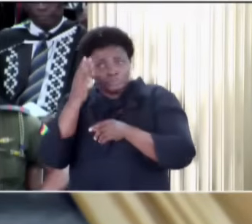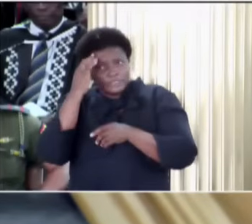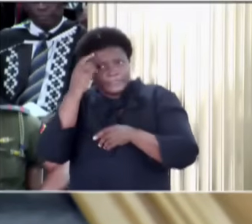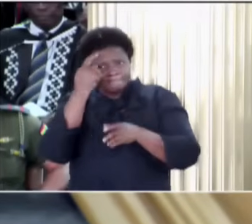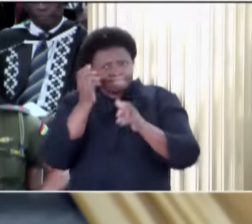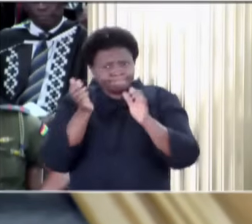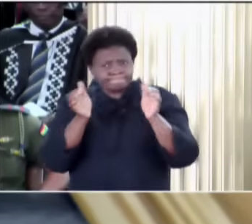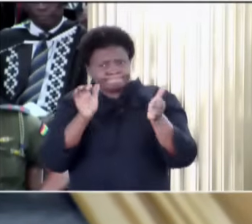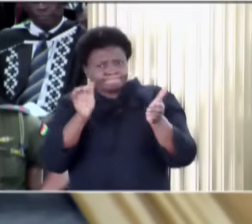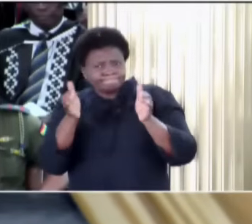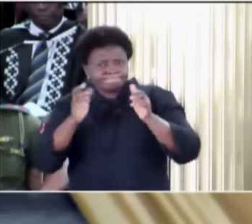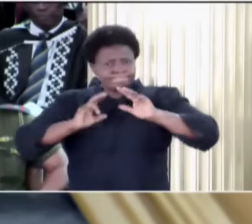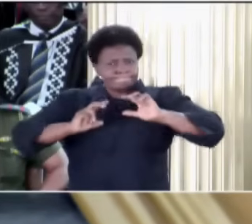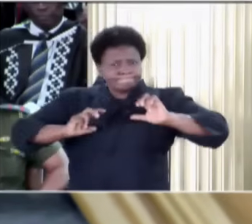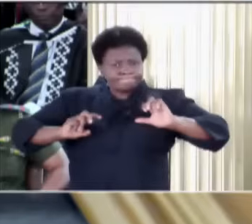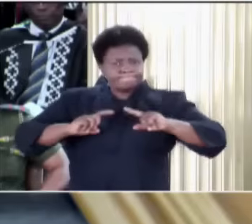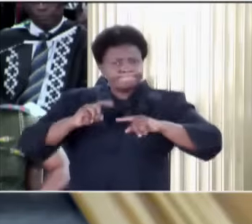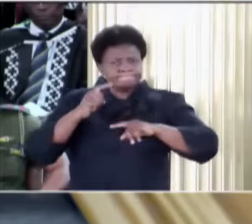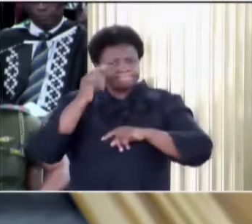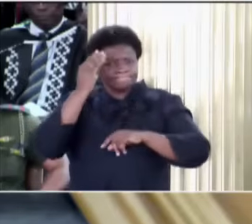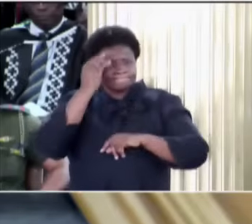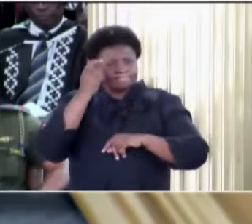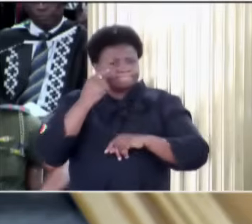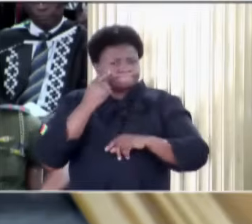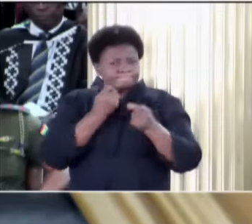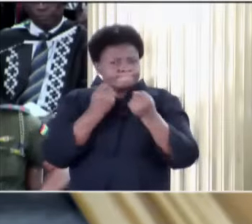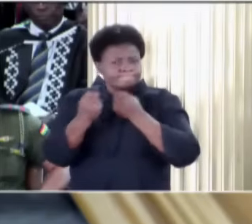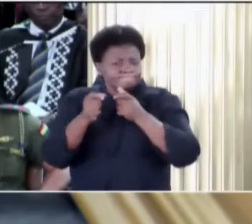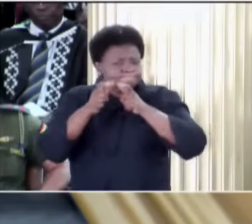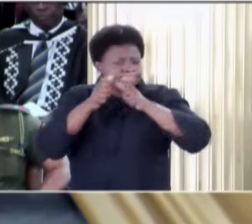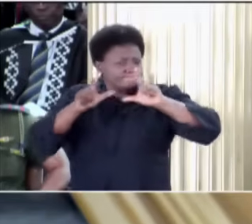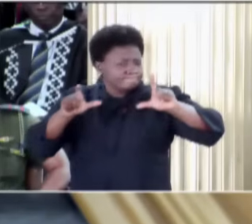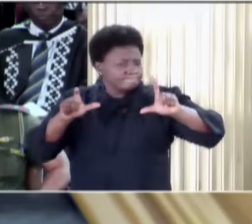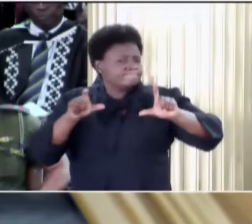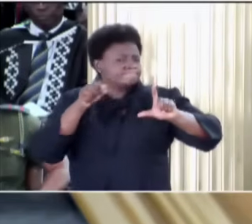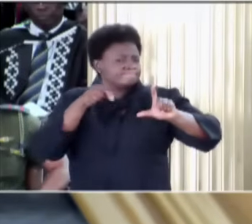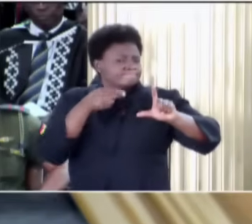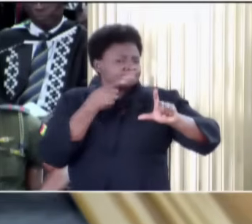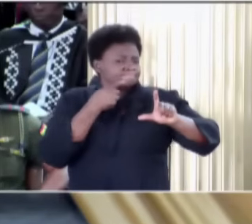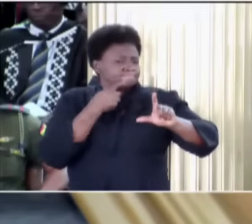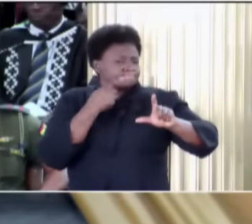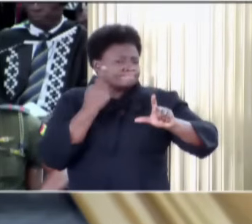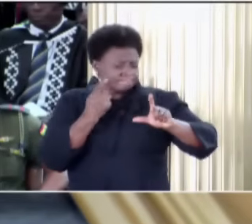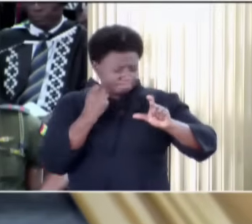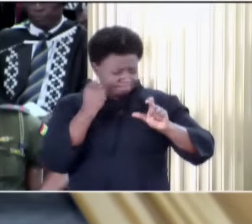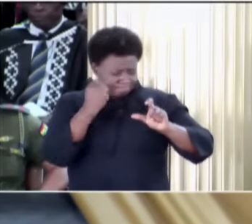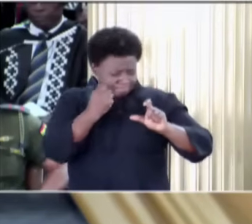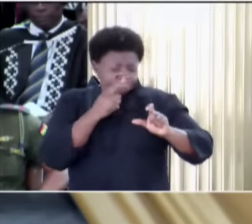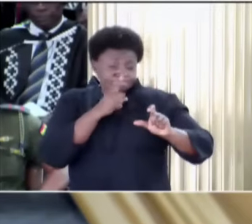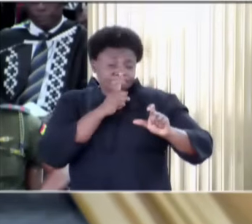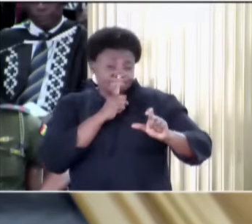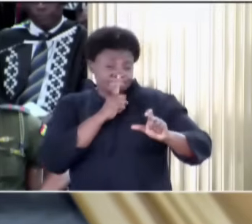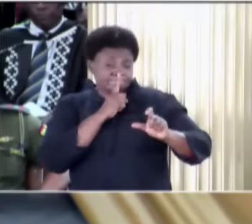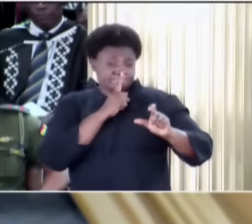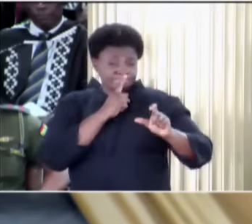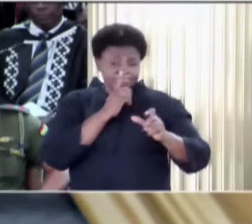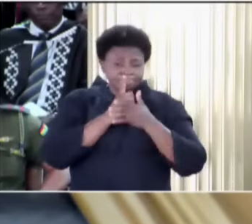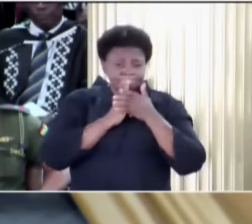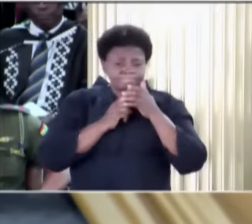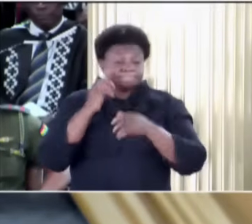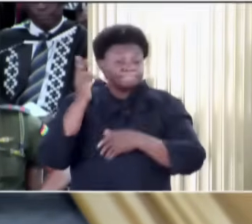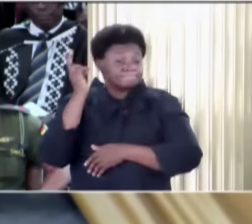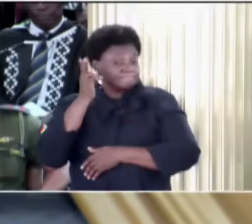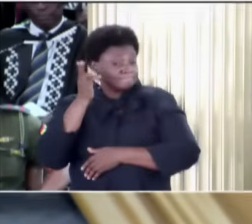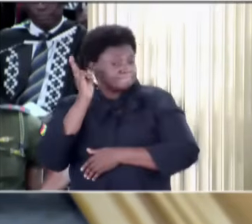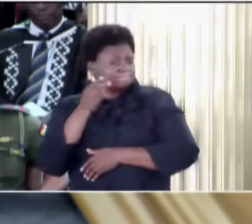And you've learned to notice the power in language, the violence in silence, the history